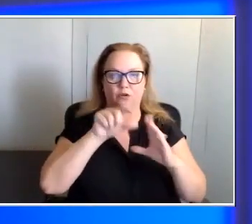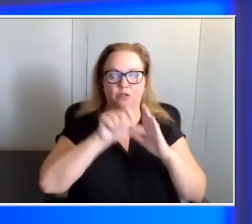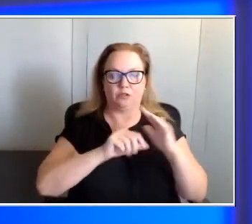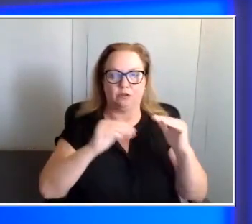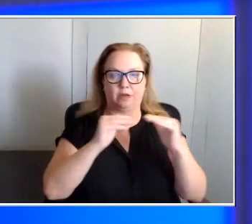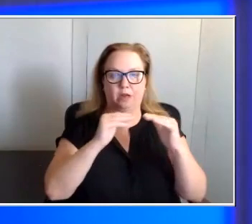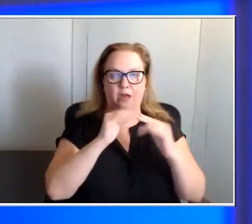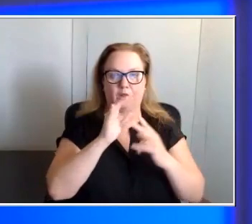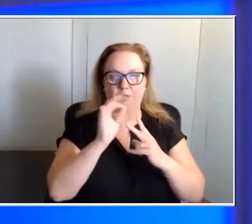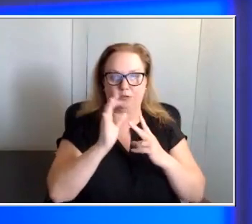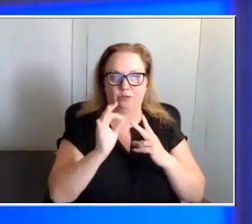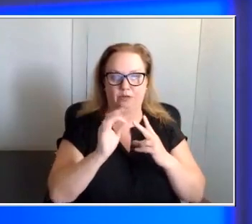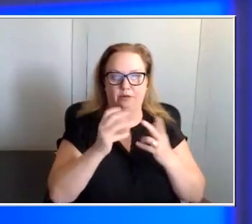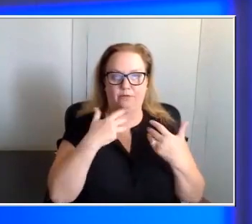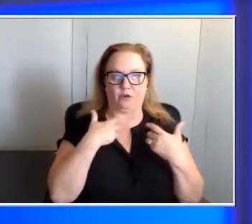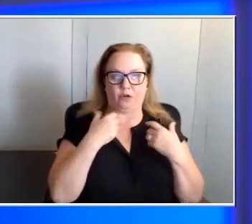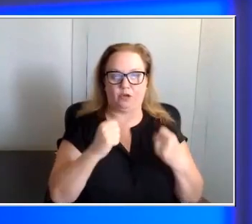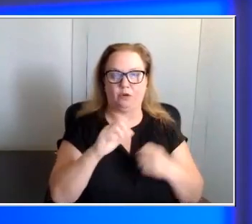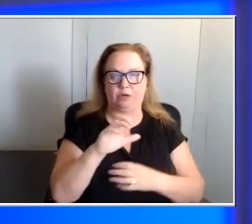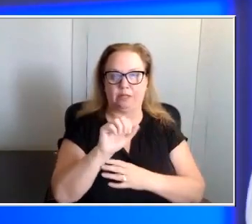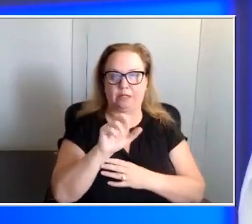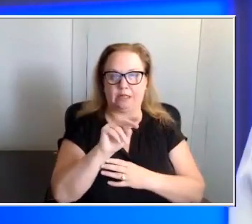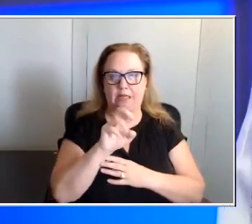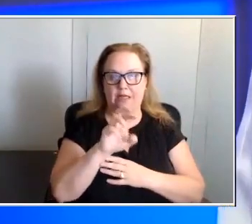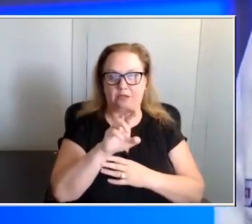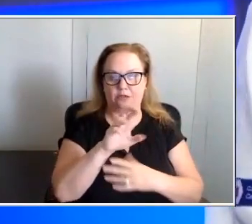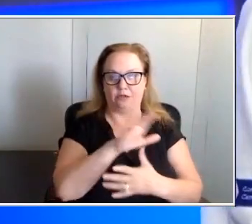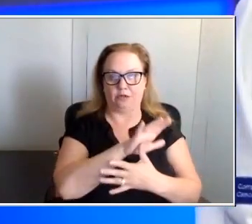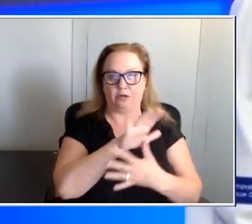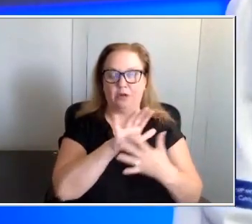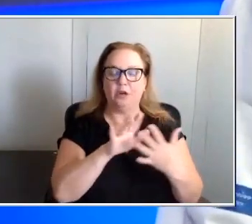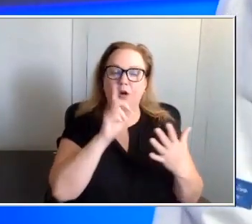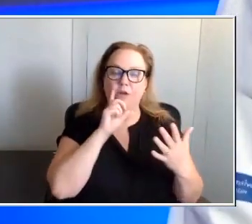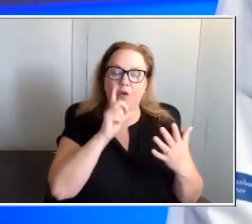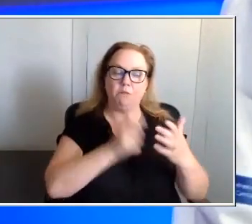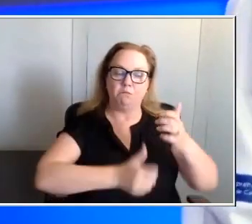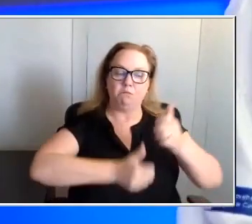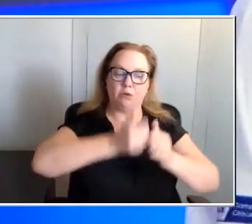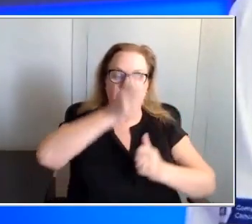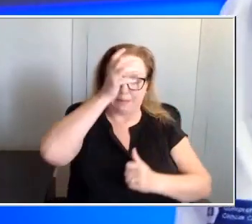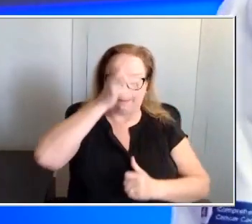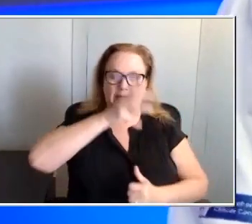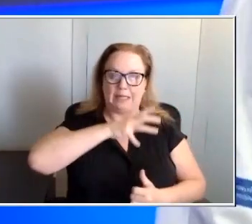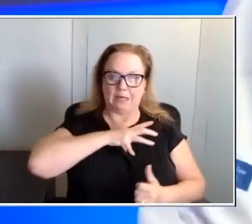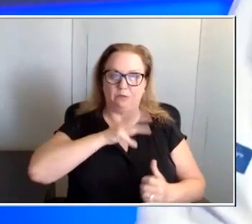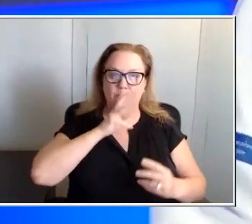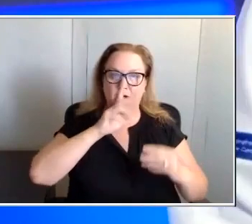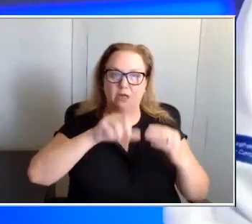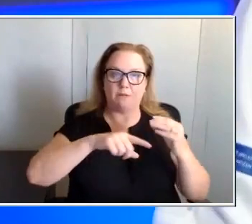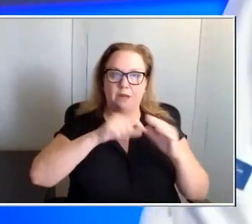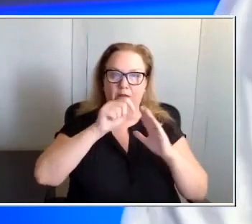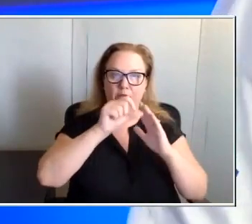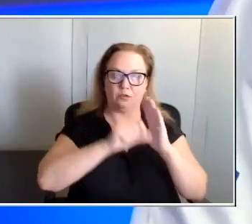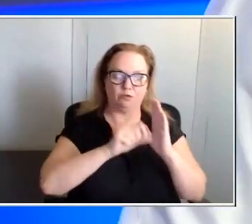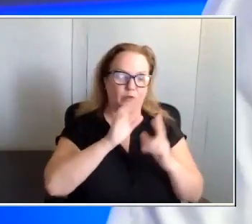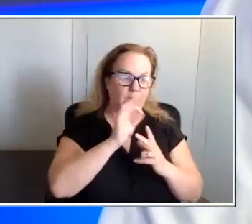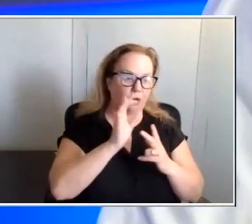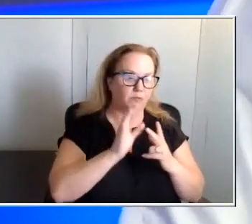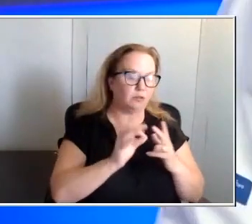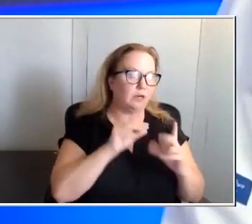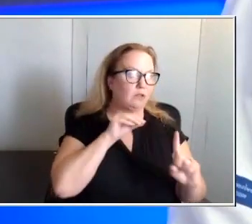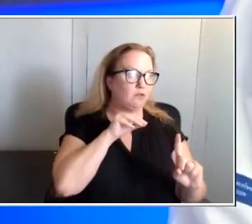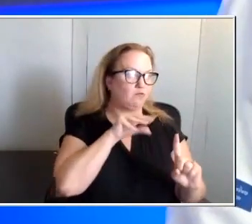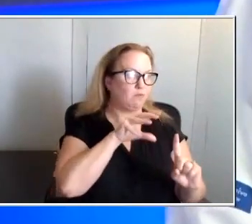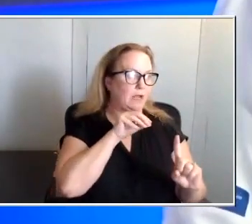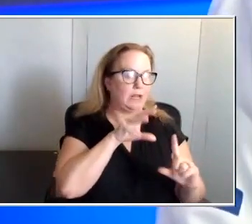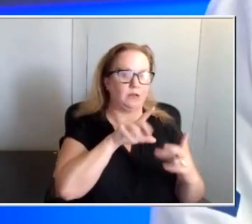in terms of curing the cancer. And so for the majority of men, we talk about the surgery option, we talk about the radiation option, and really, I think